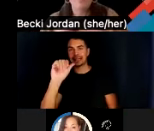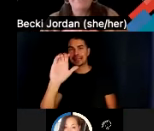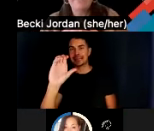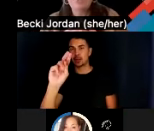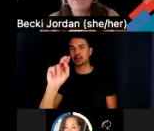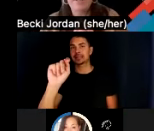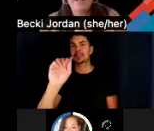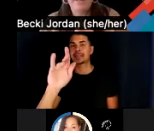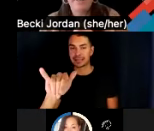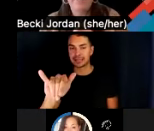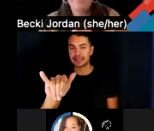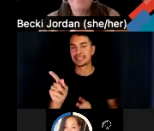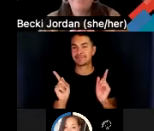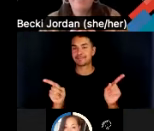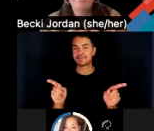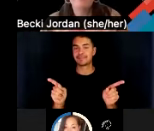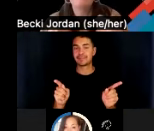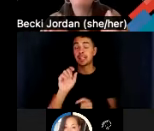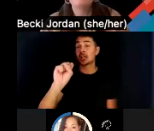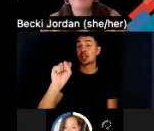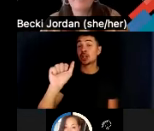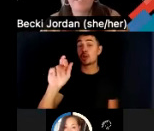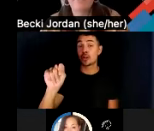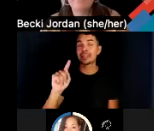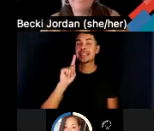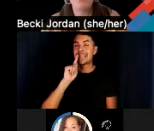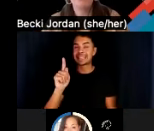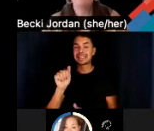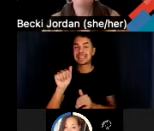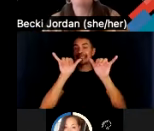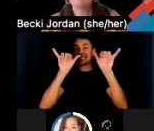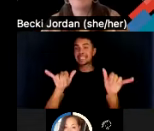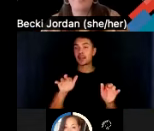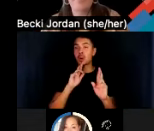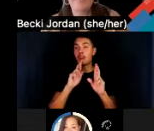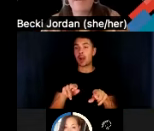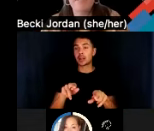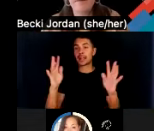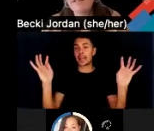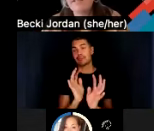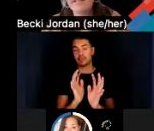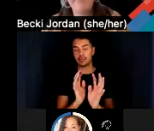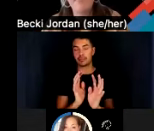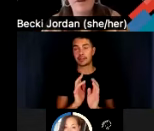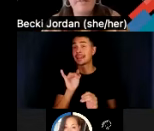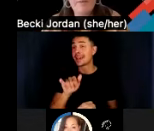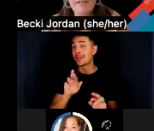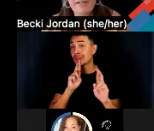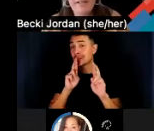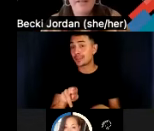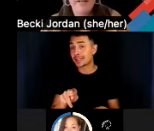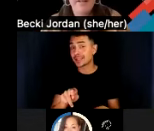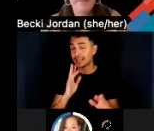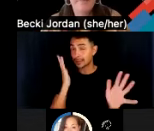of a culmination of the system's response. Now, of course, I know that that response is not for